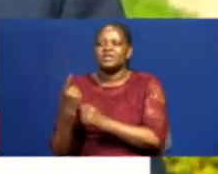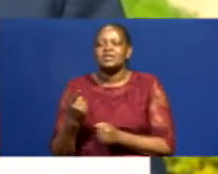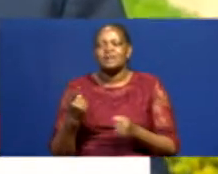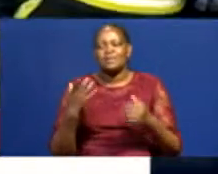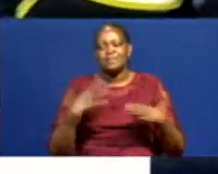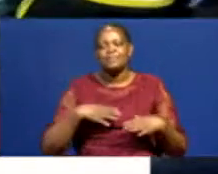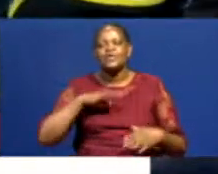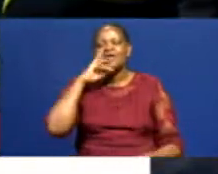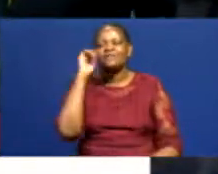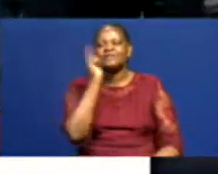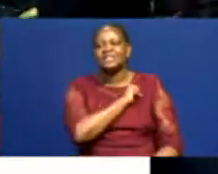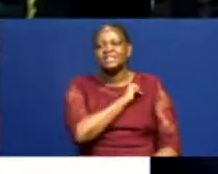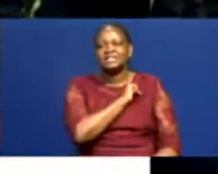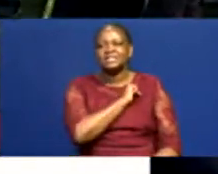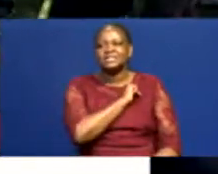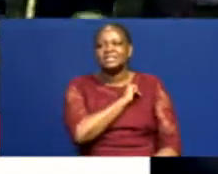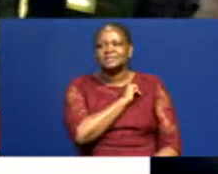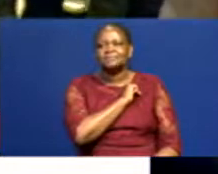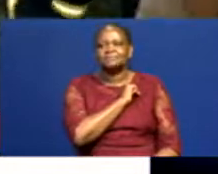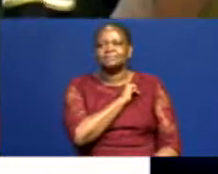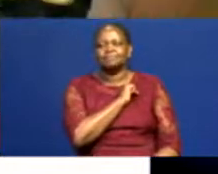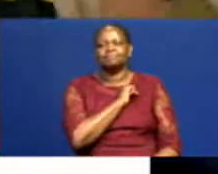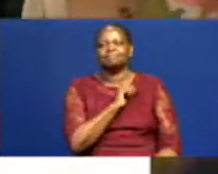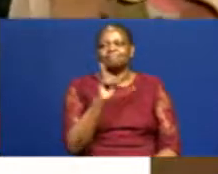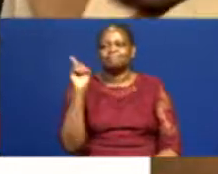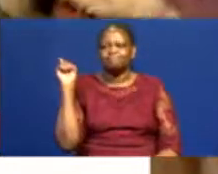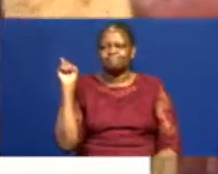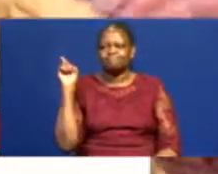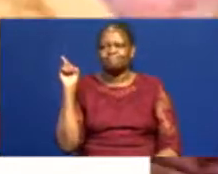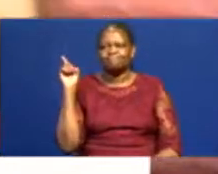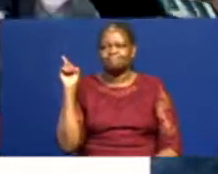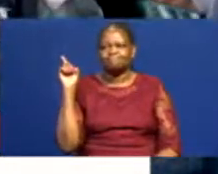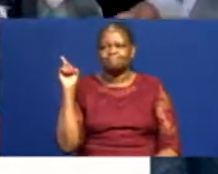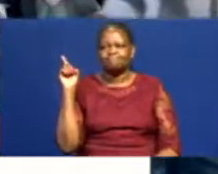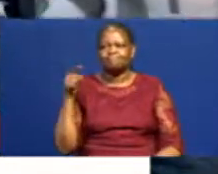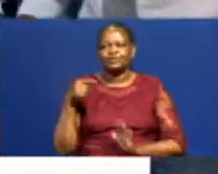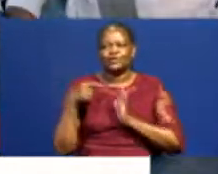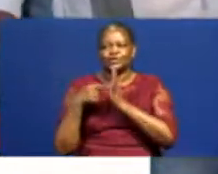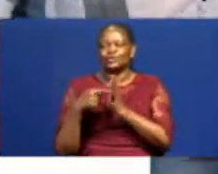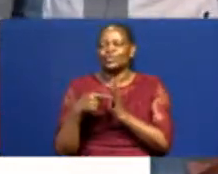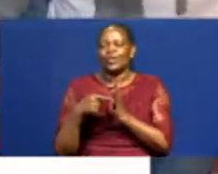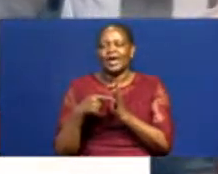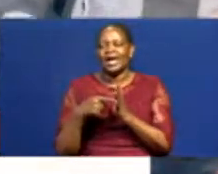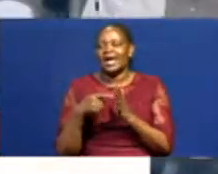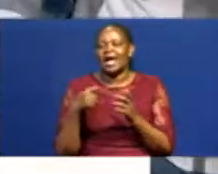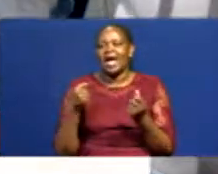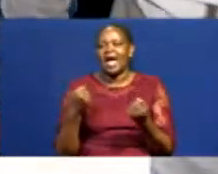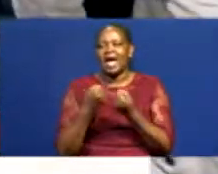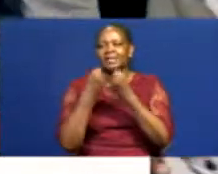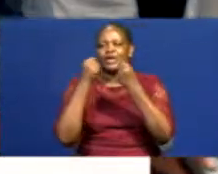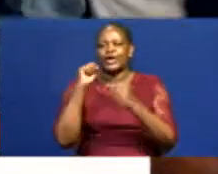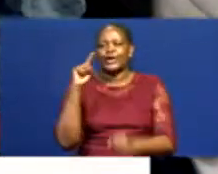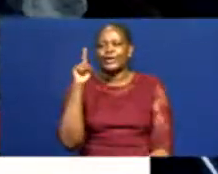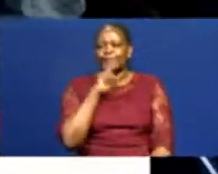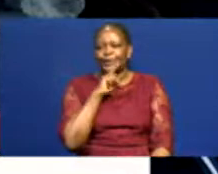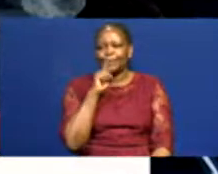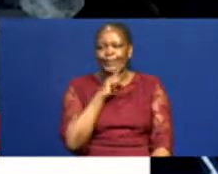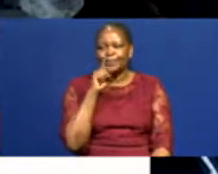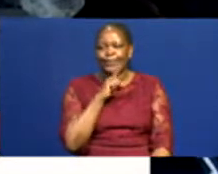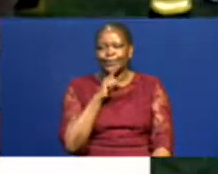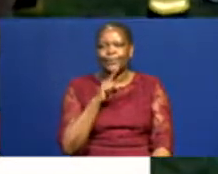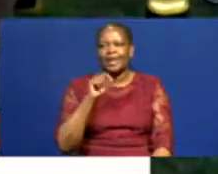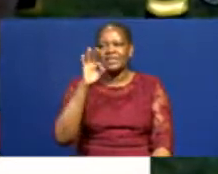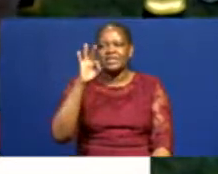11 mortalities. The mangled wreckage telling of the magnitude of the accident, in which only three of the